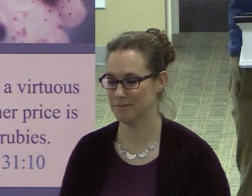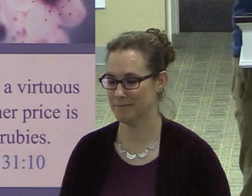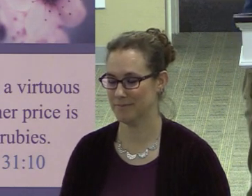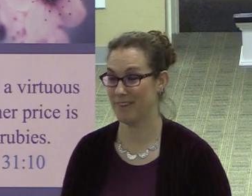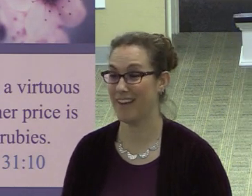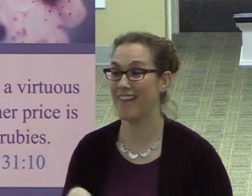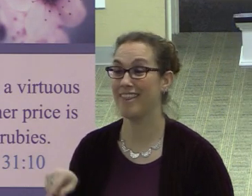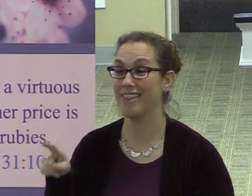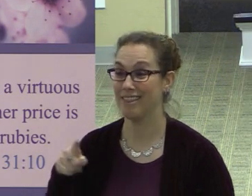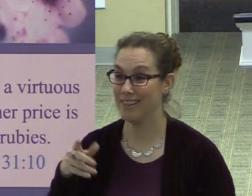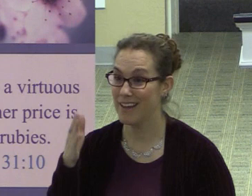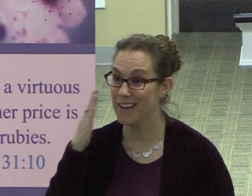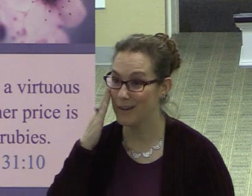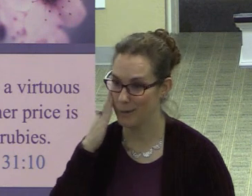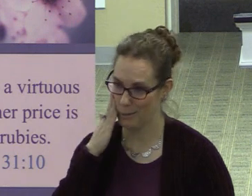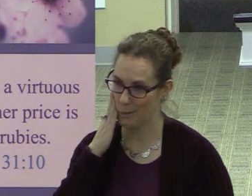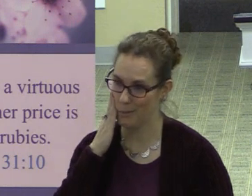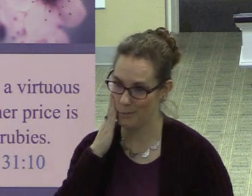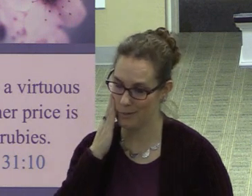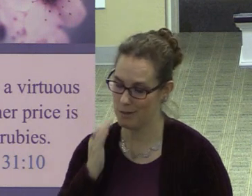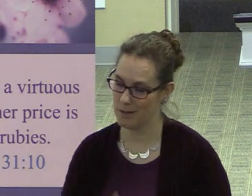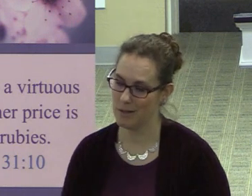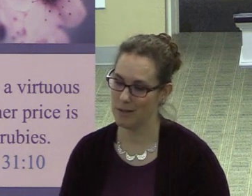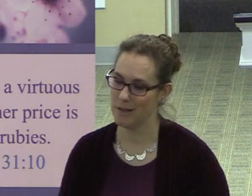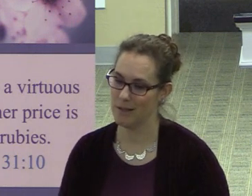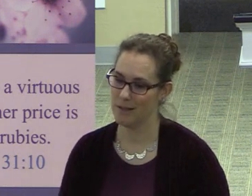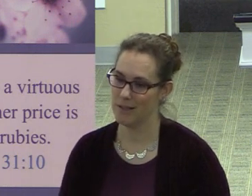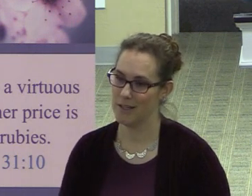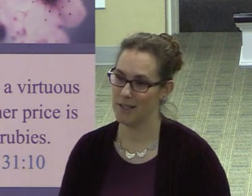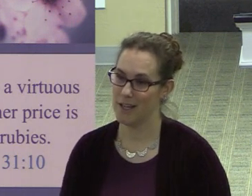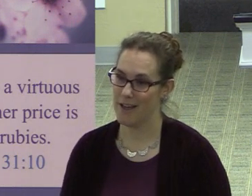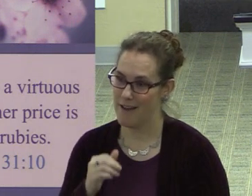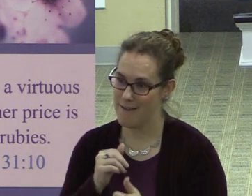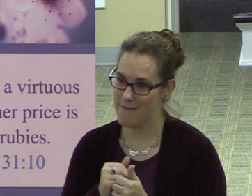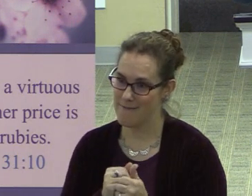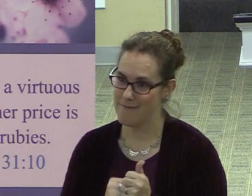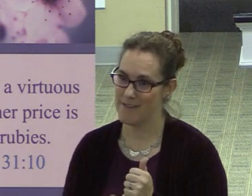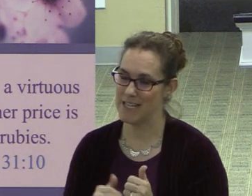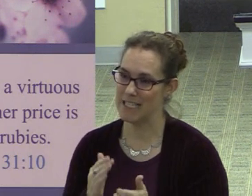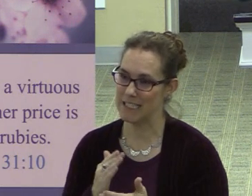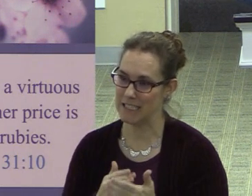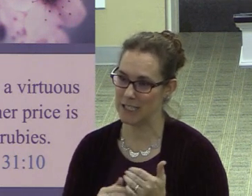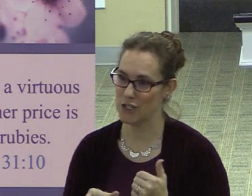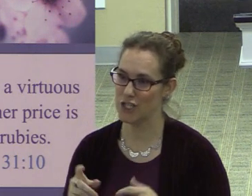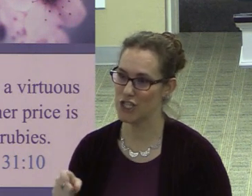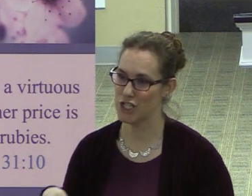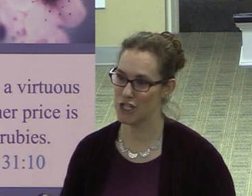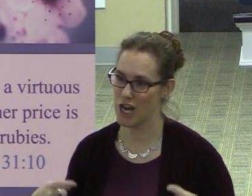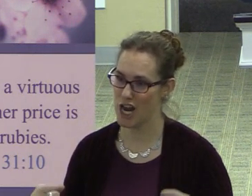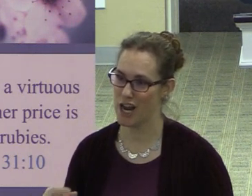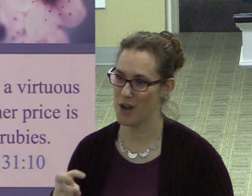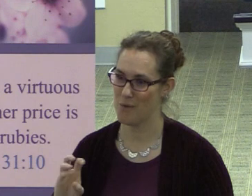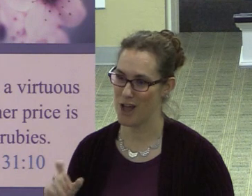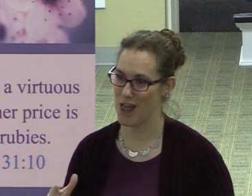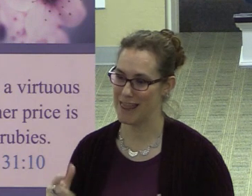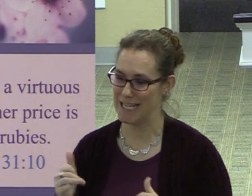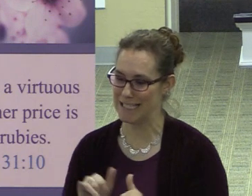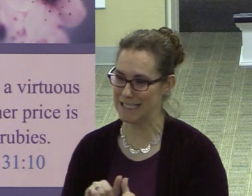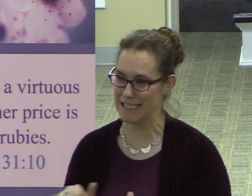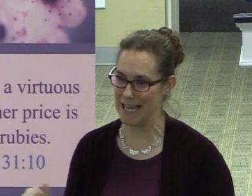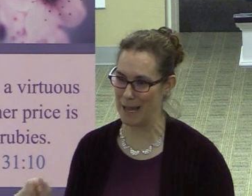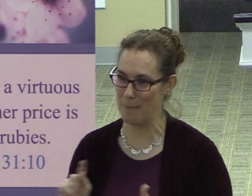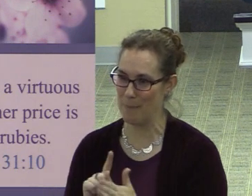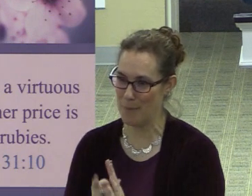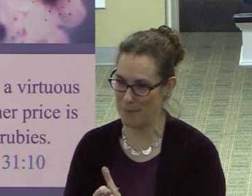And they know. I mean, every single chariot wheel at the exact same moment